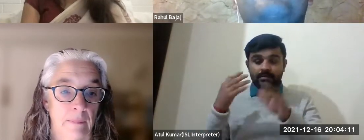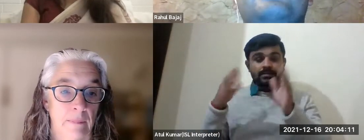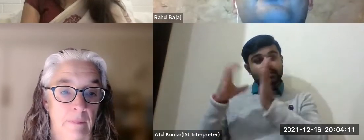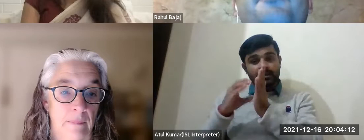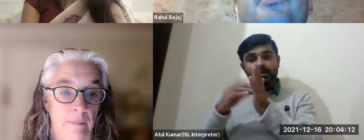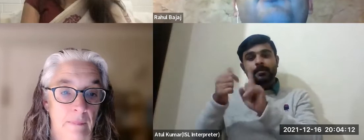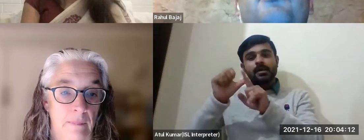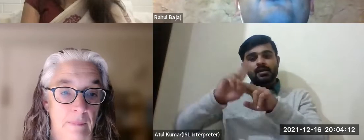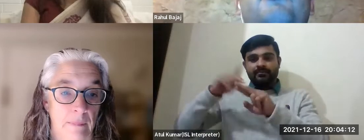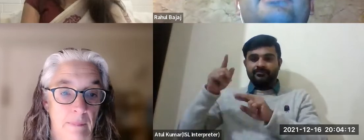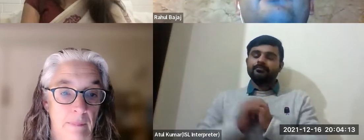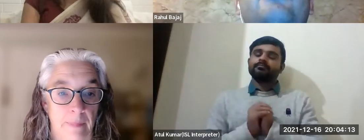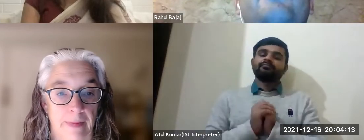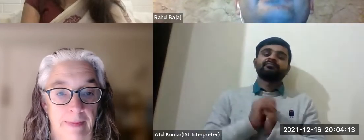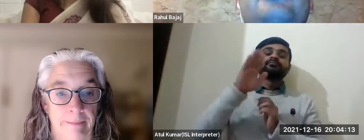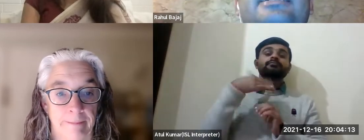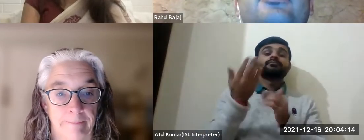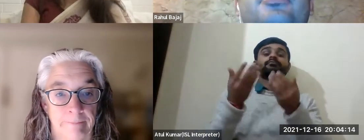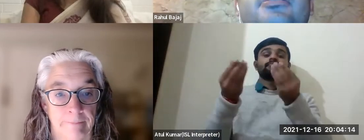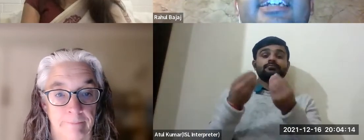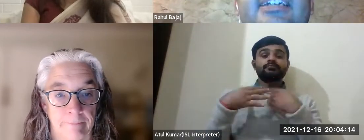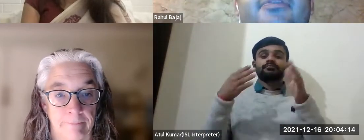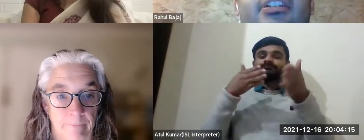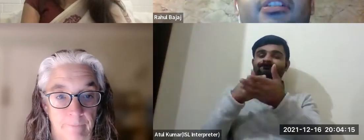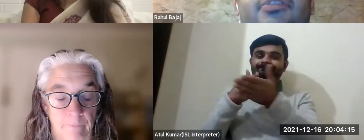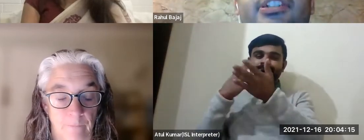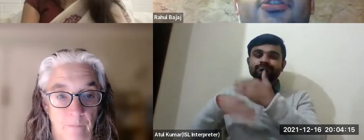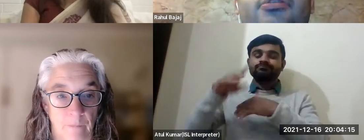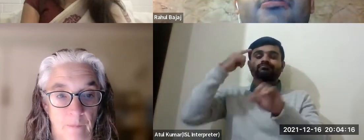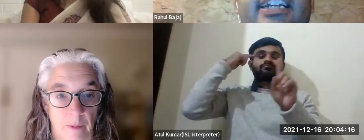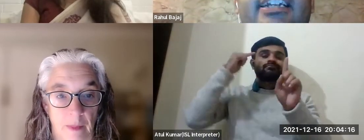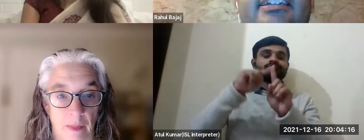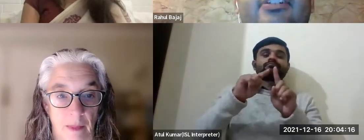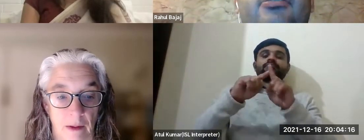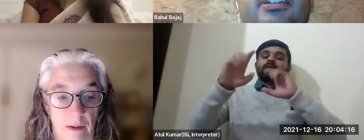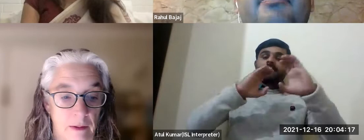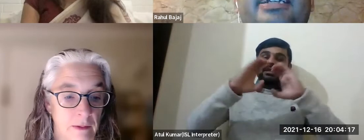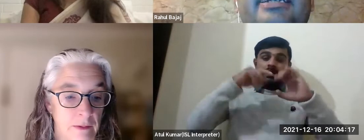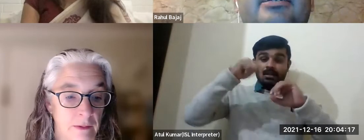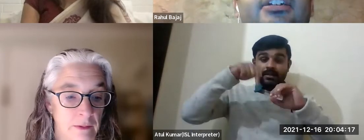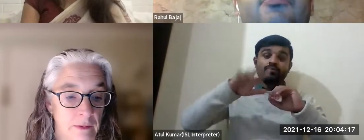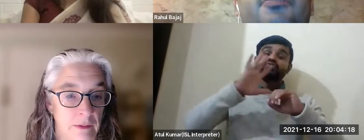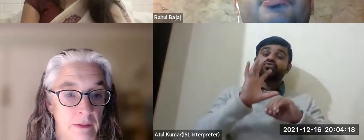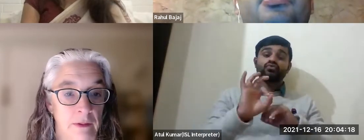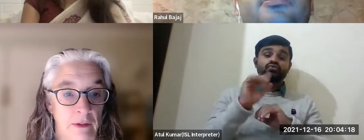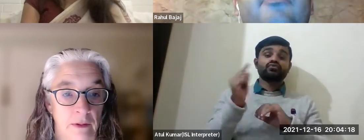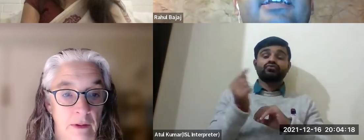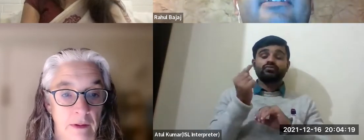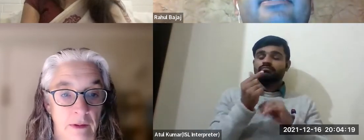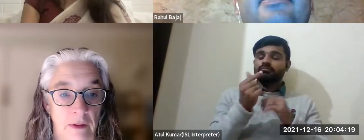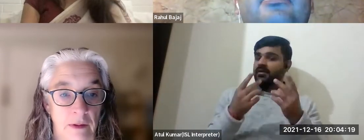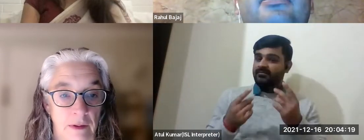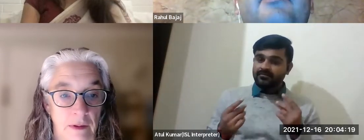PDF. So given all of these challenges, the aim of our conversation today, it will really be to foster